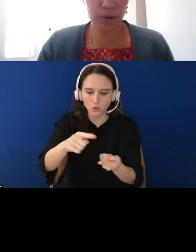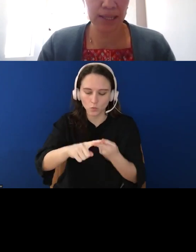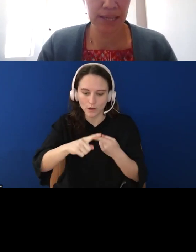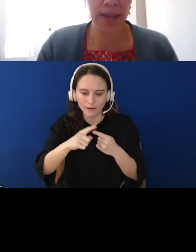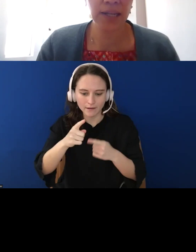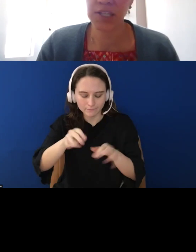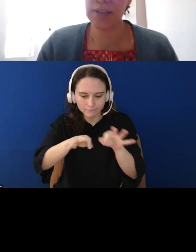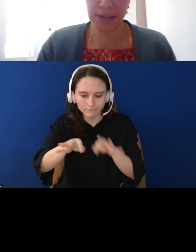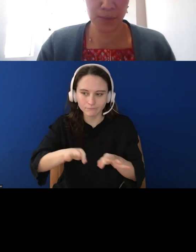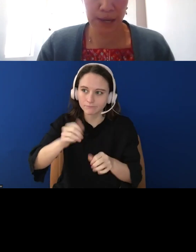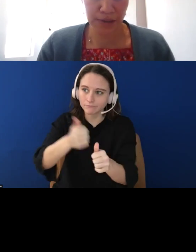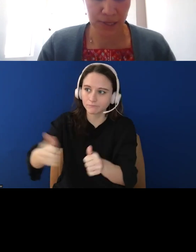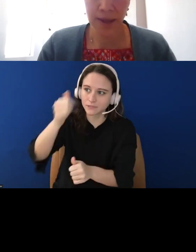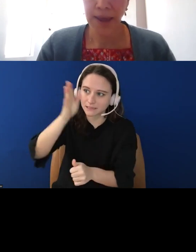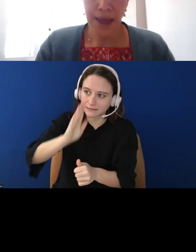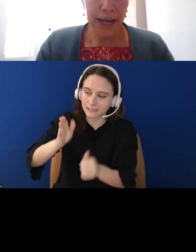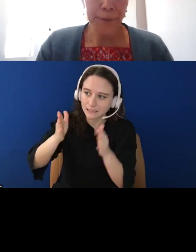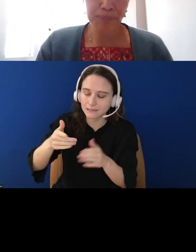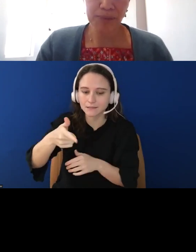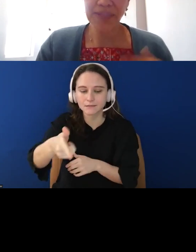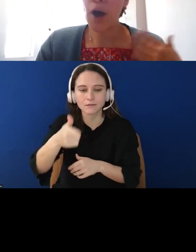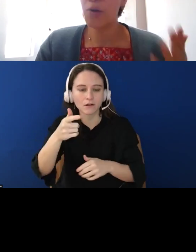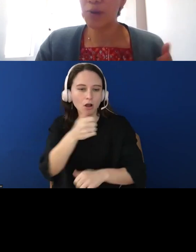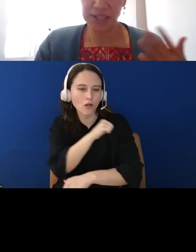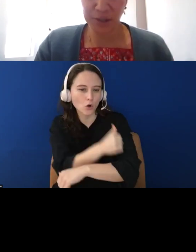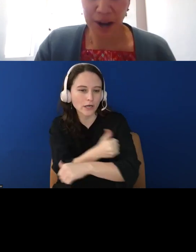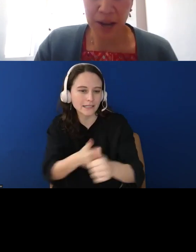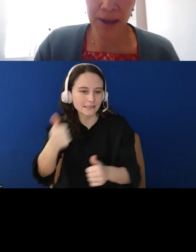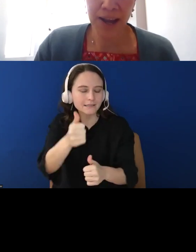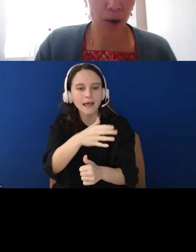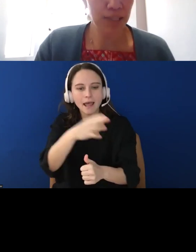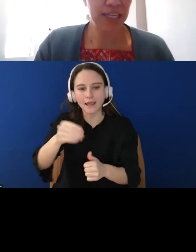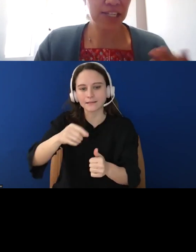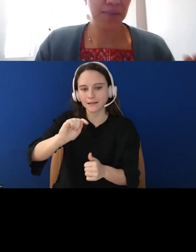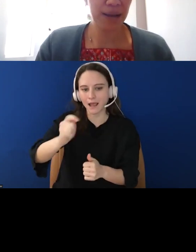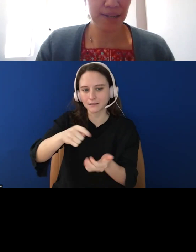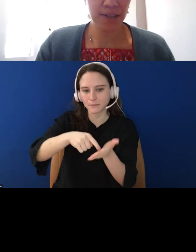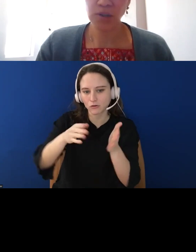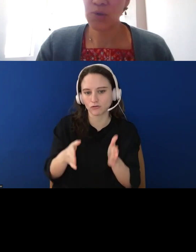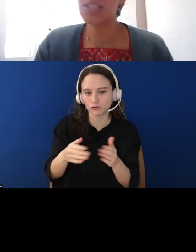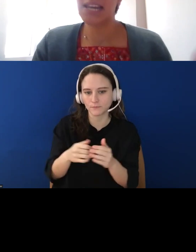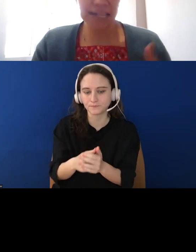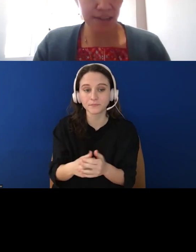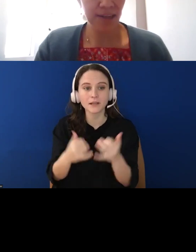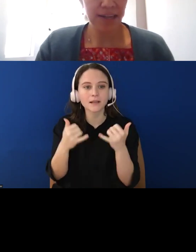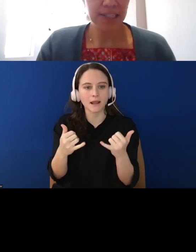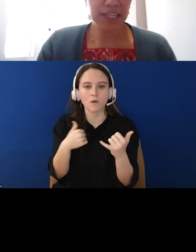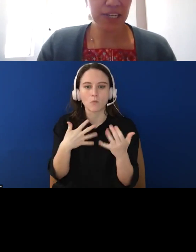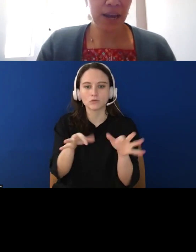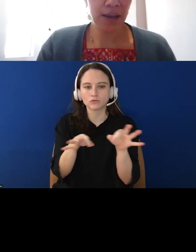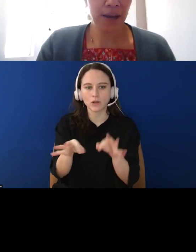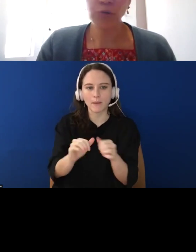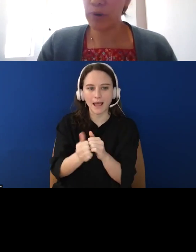K'iche' authorities, and K'iche' taxpayers. Now I will describe how the K'iche' vassals sustained